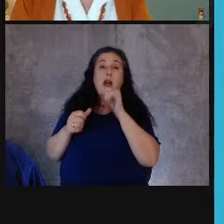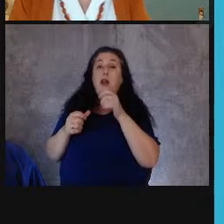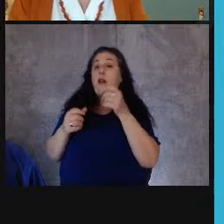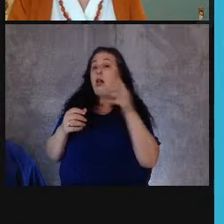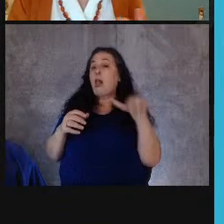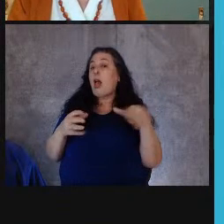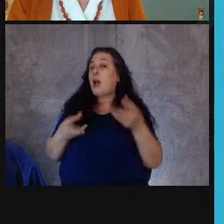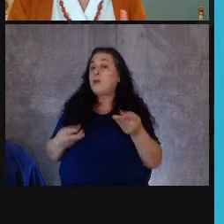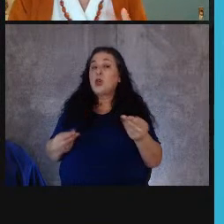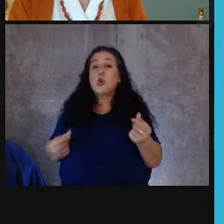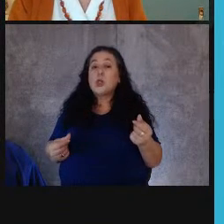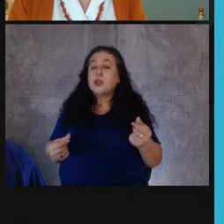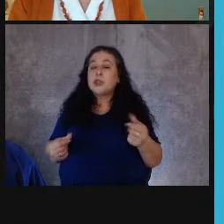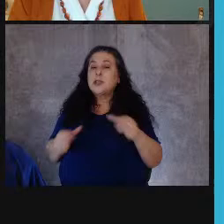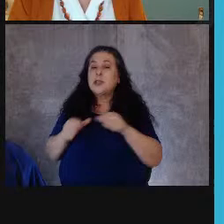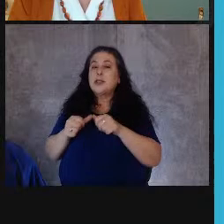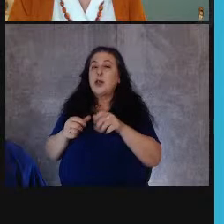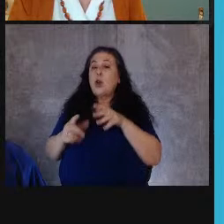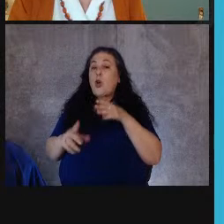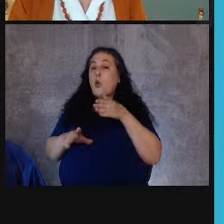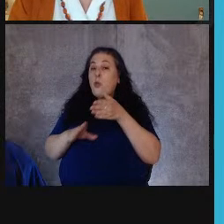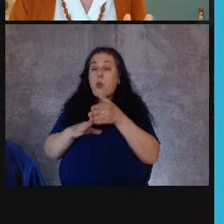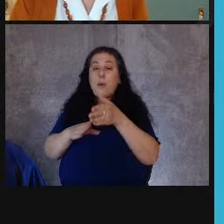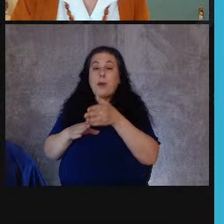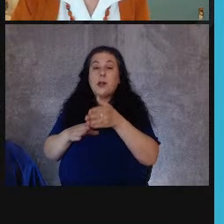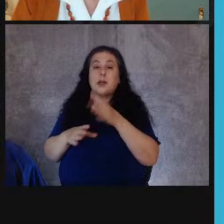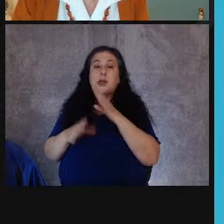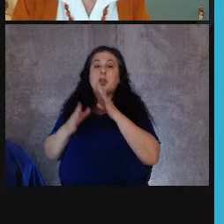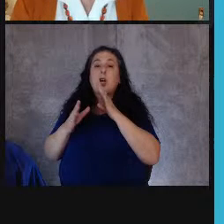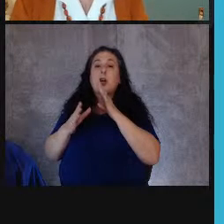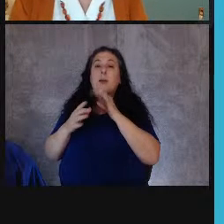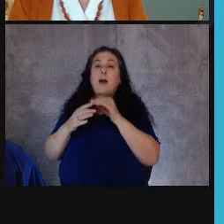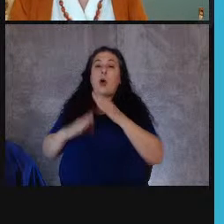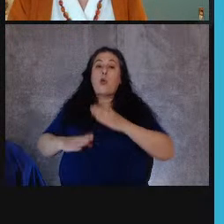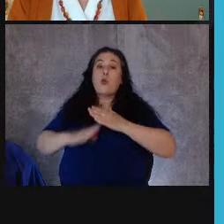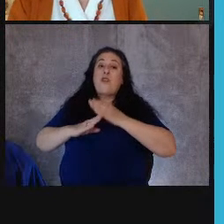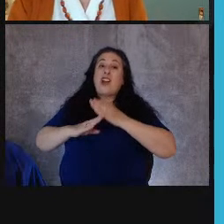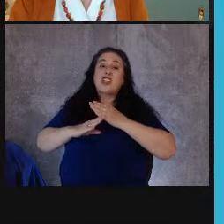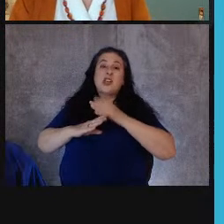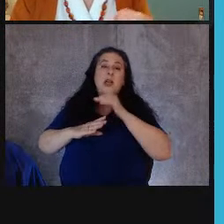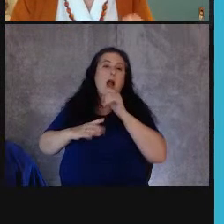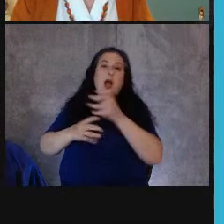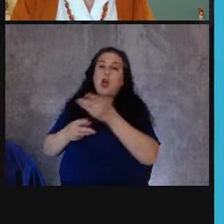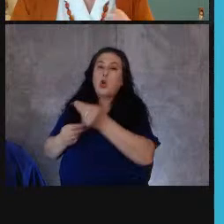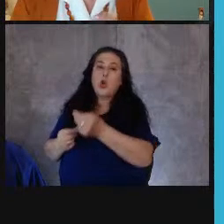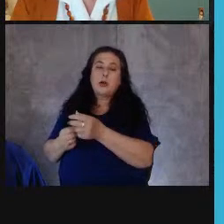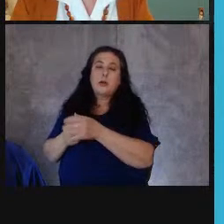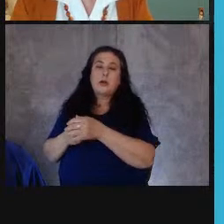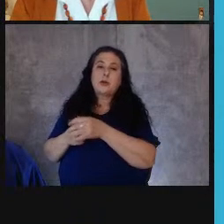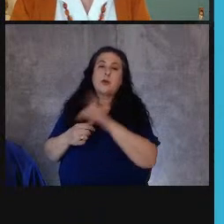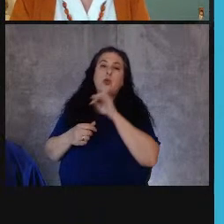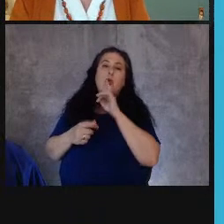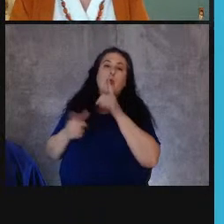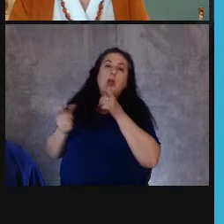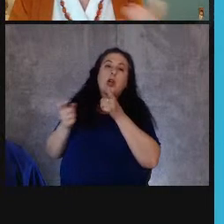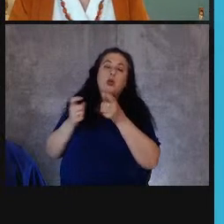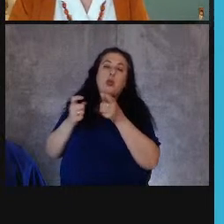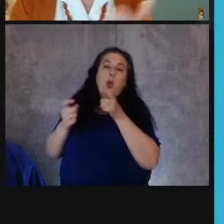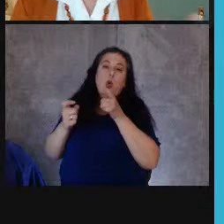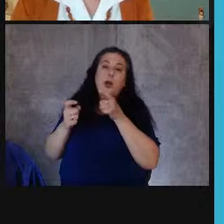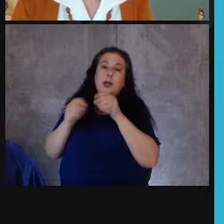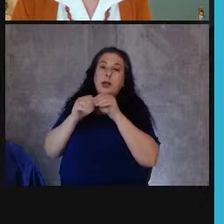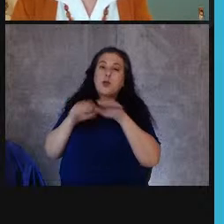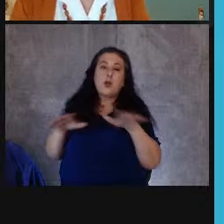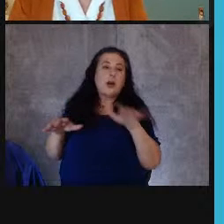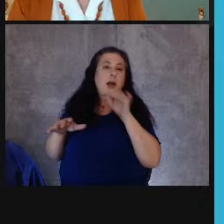cures, so we're still primarily talking about prevention, really controlling contagion